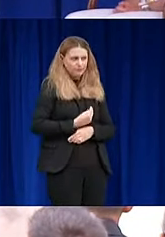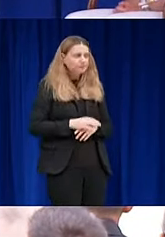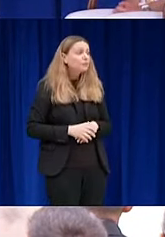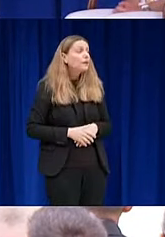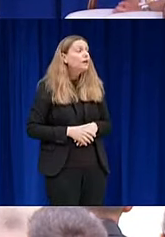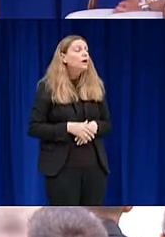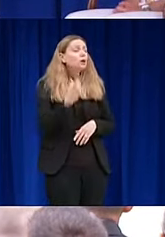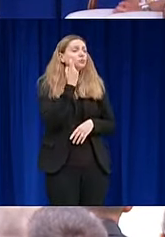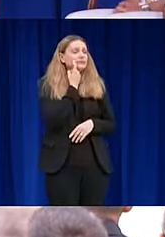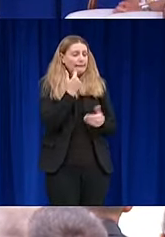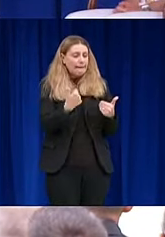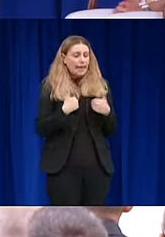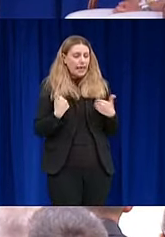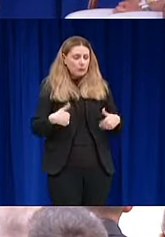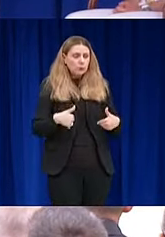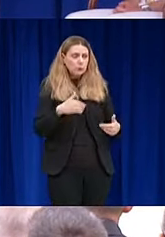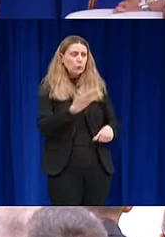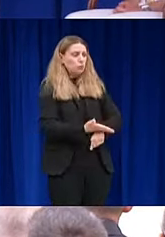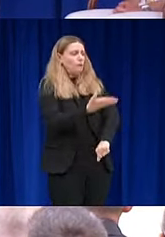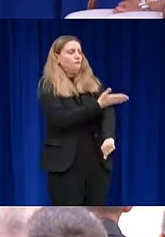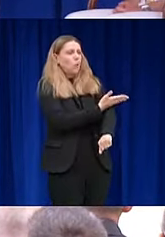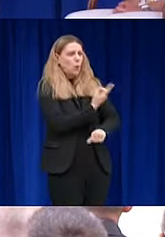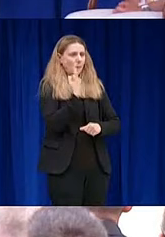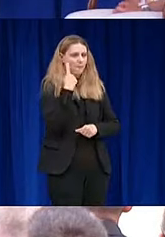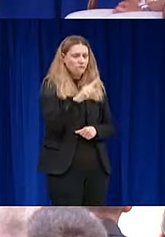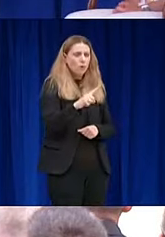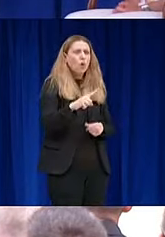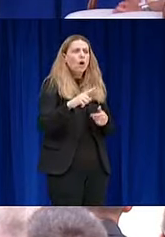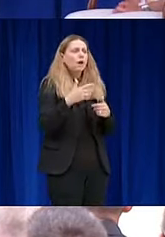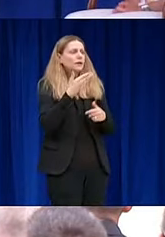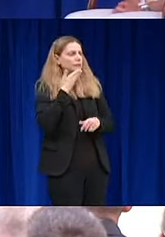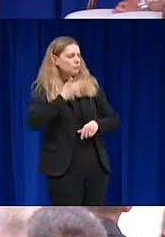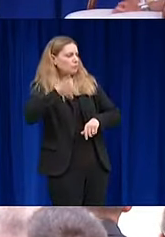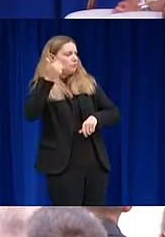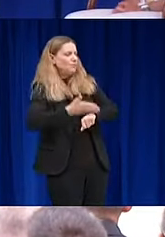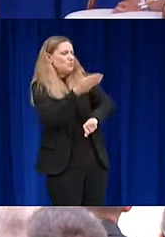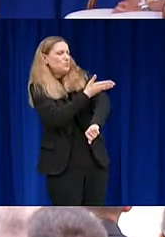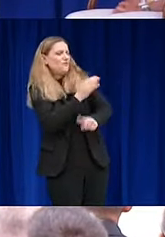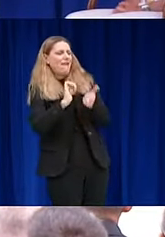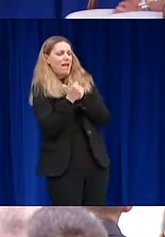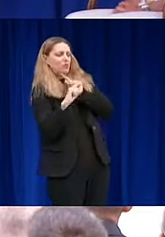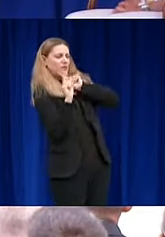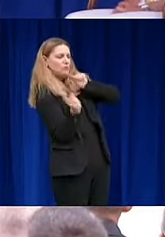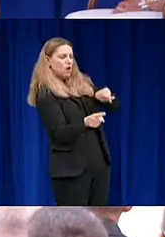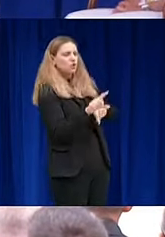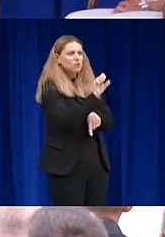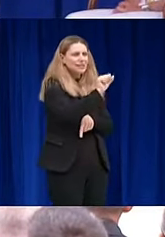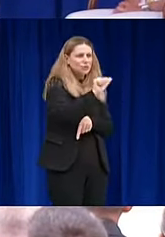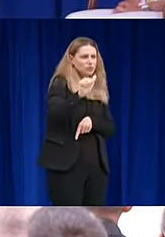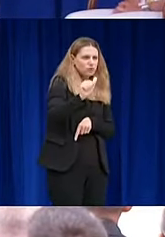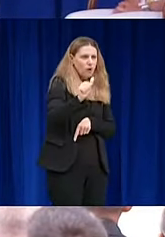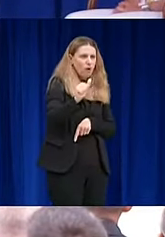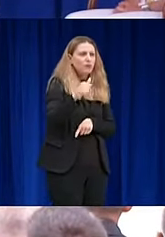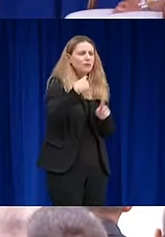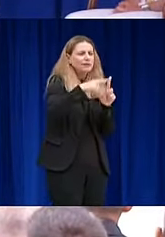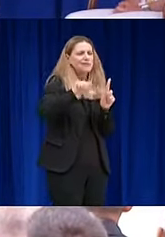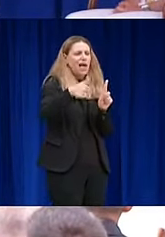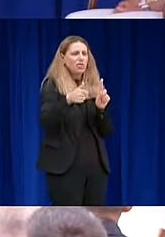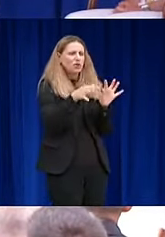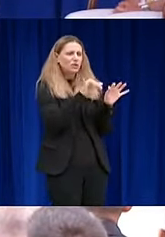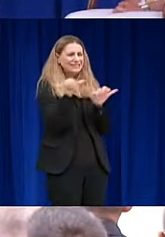reforms, including reforms to better respond to sexual assault and related crimes. All of these actions